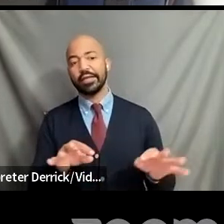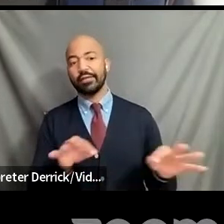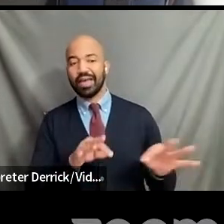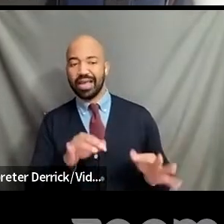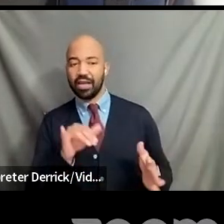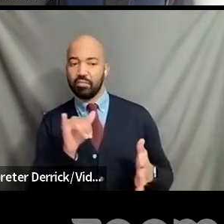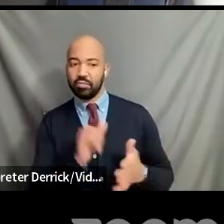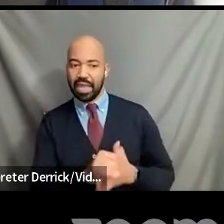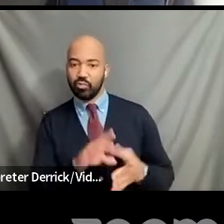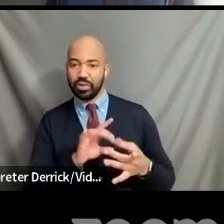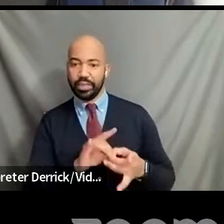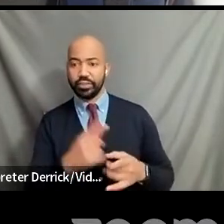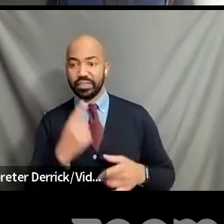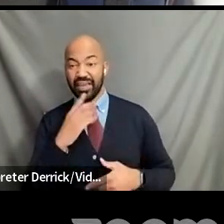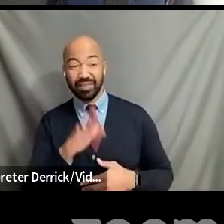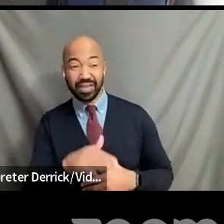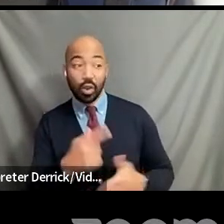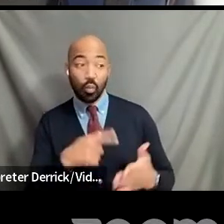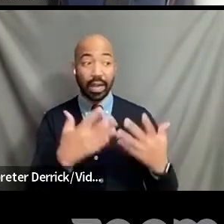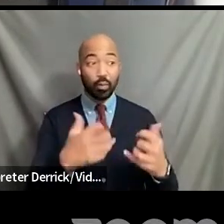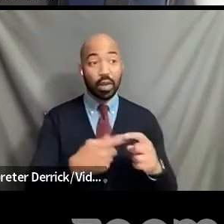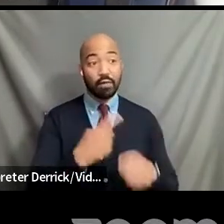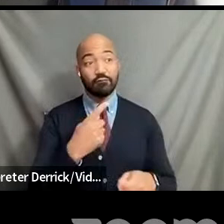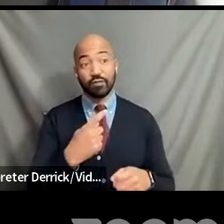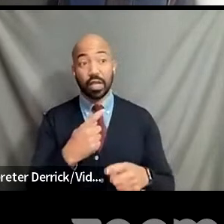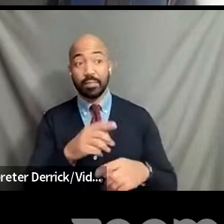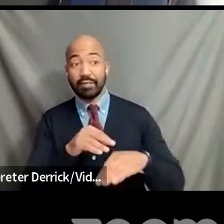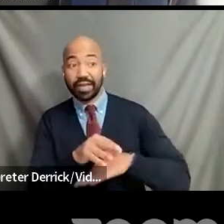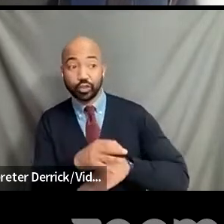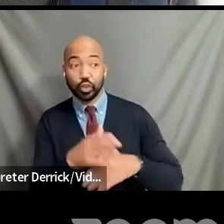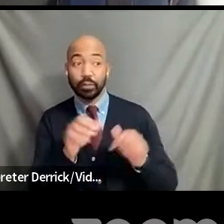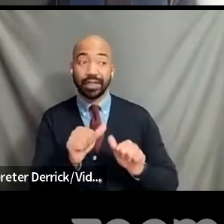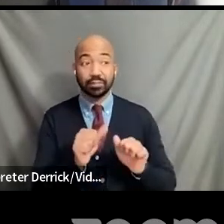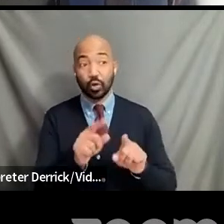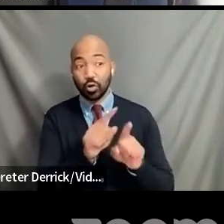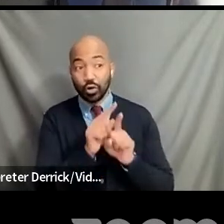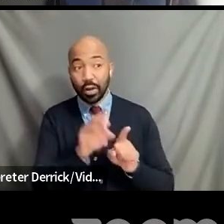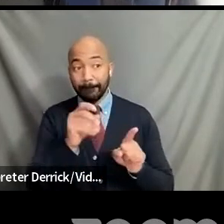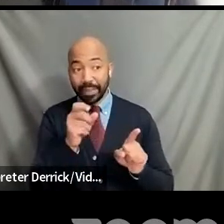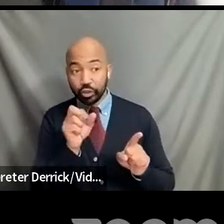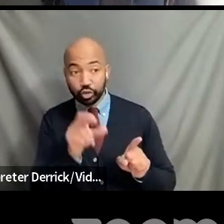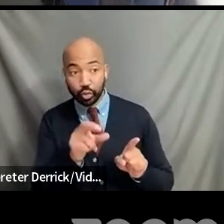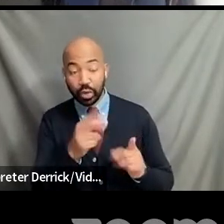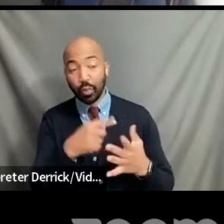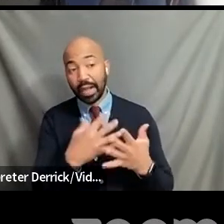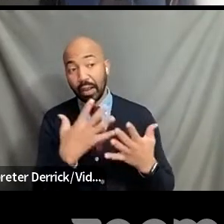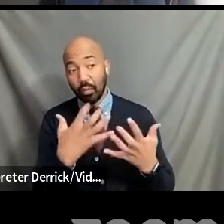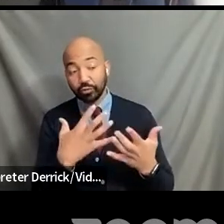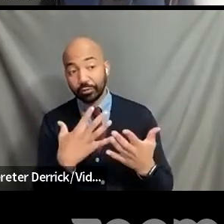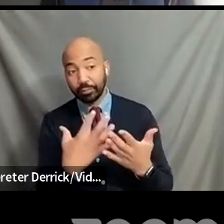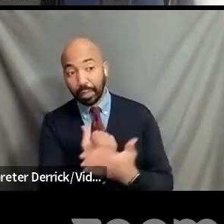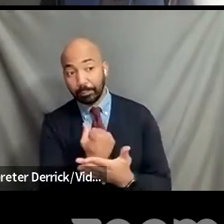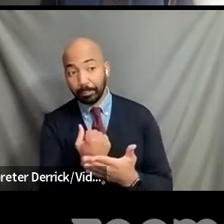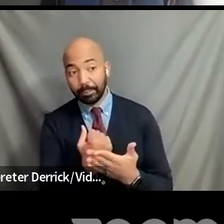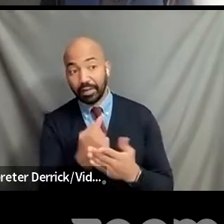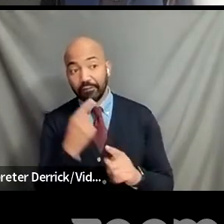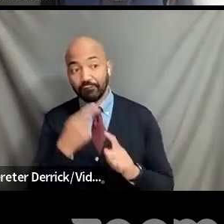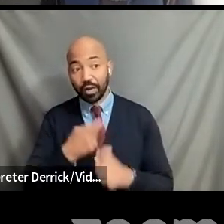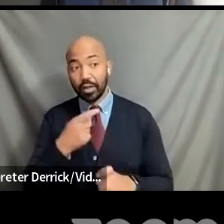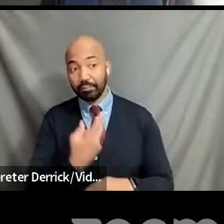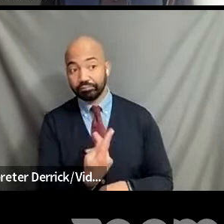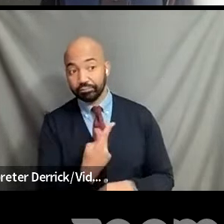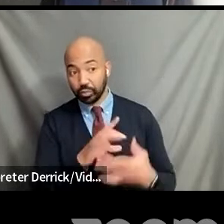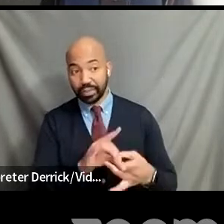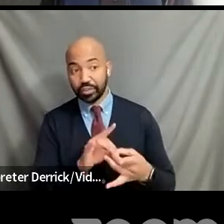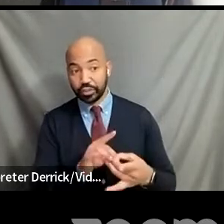I'm looking, an advisor, potentially a mentor, and look to get out of this relationship. And your advisor can do the same thing. And you can